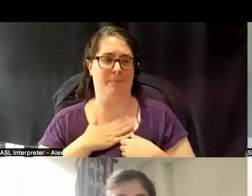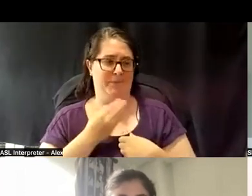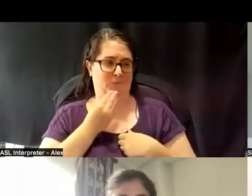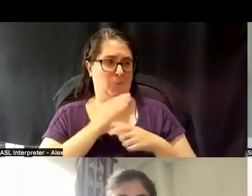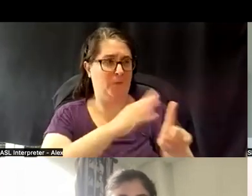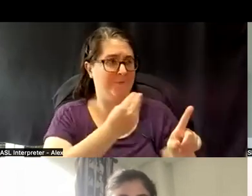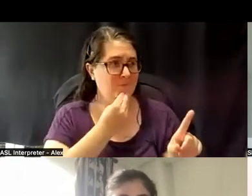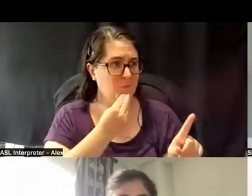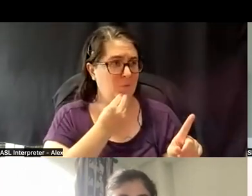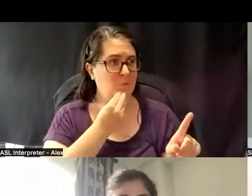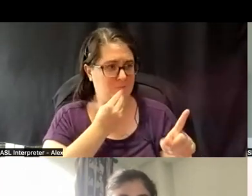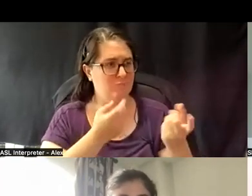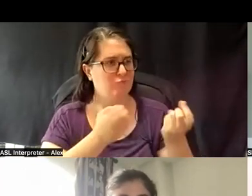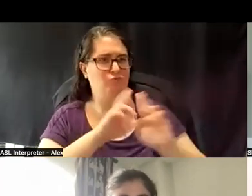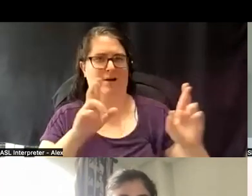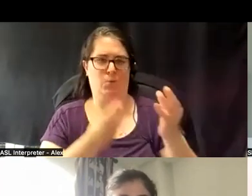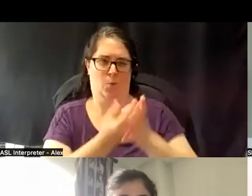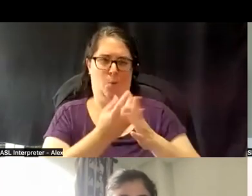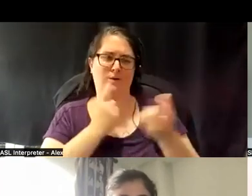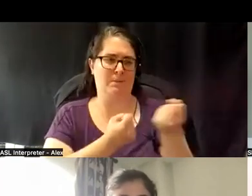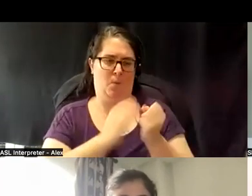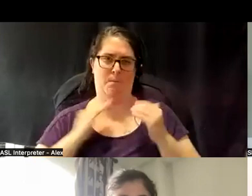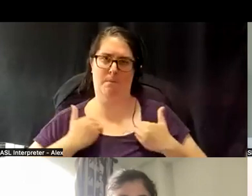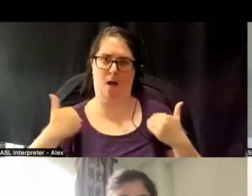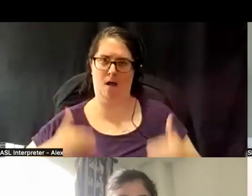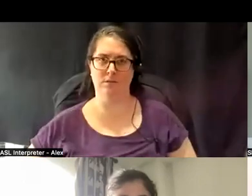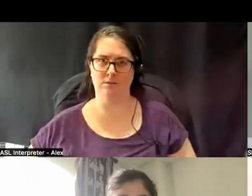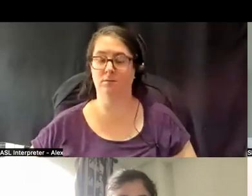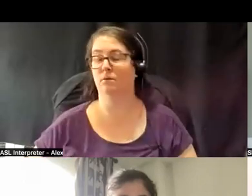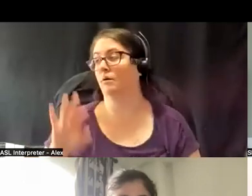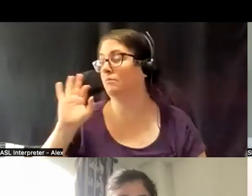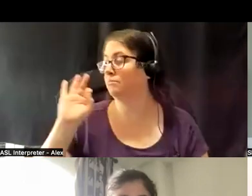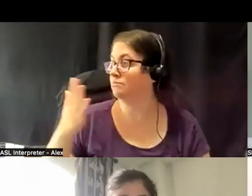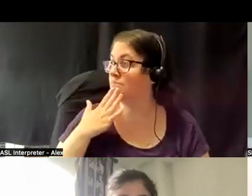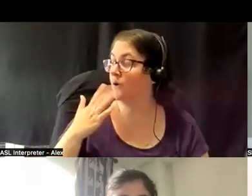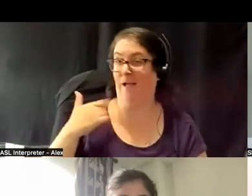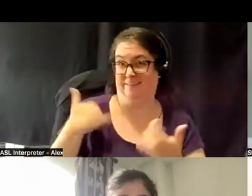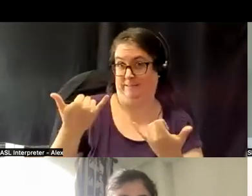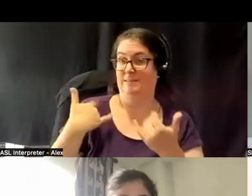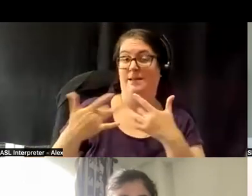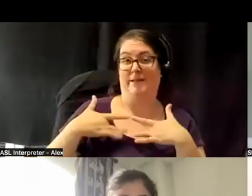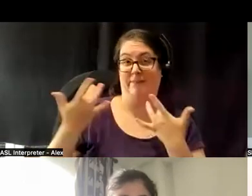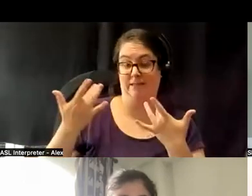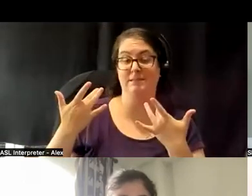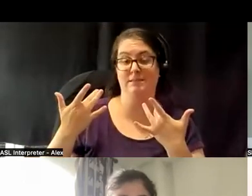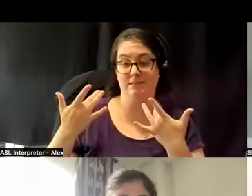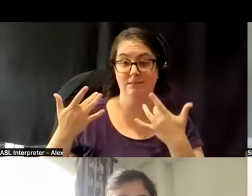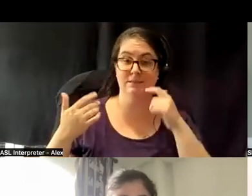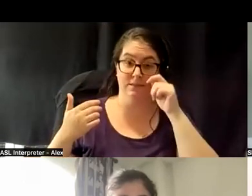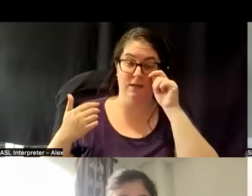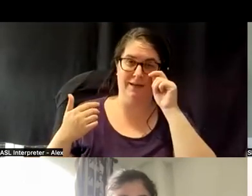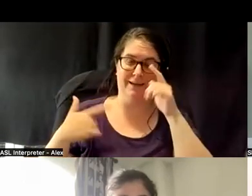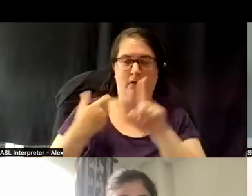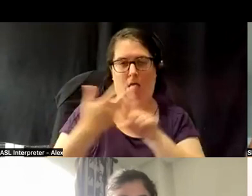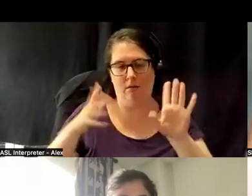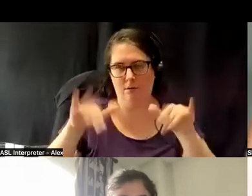to nourish our bodies. Yeah, I love what you shared there, Laura. I was actually at an event today. I won't get into it